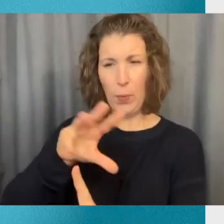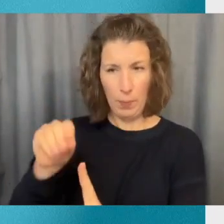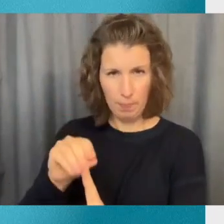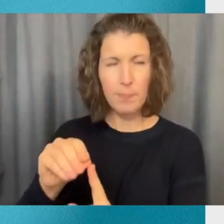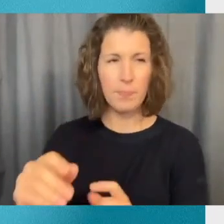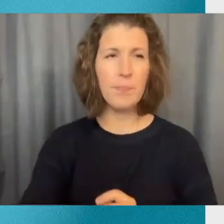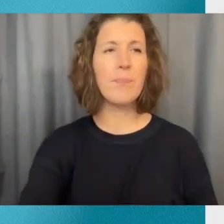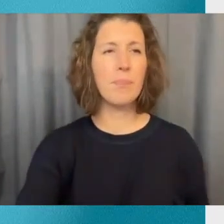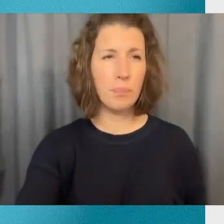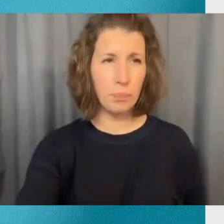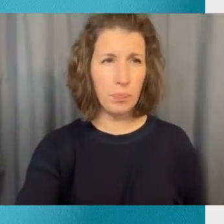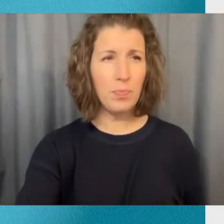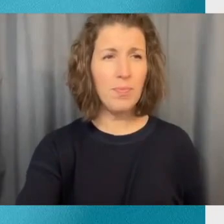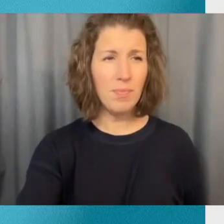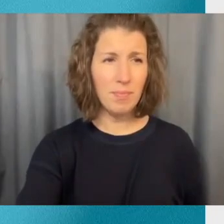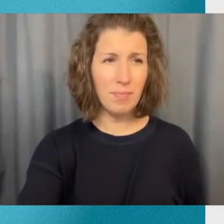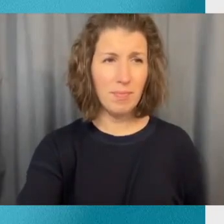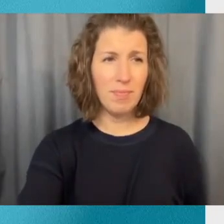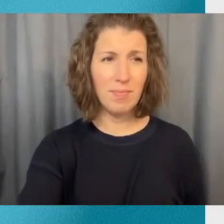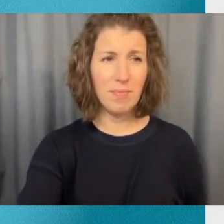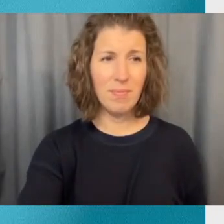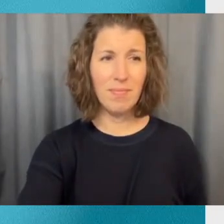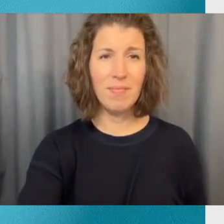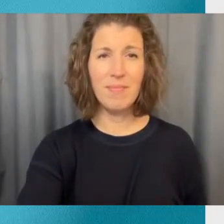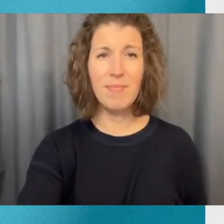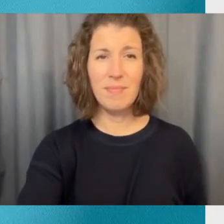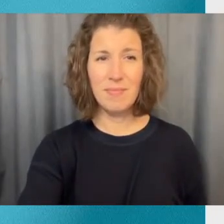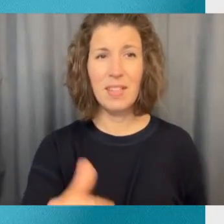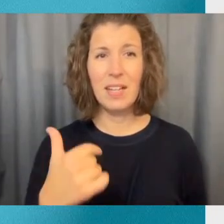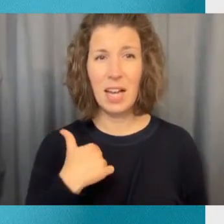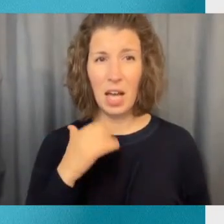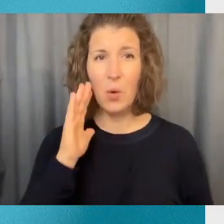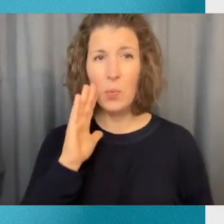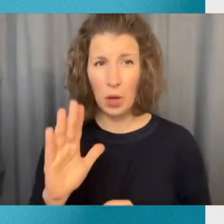this back later, so don't worry if you don't have your phone nearby. And again, we'll